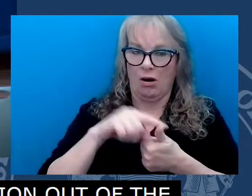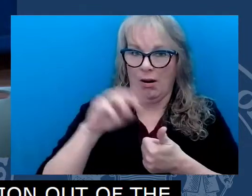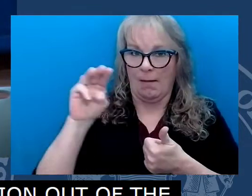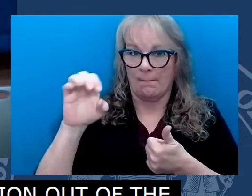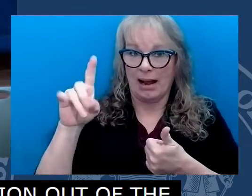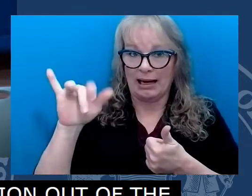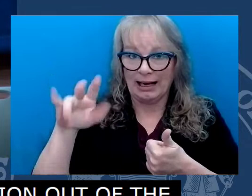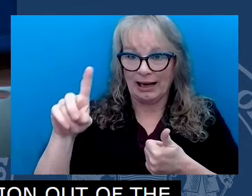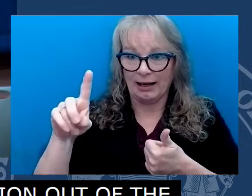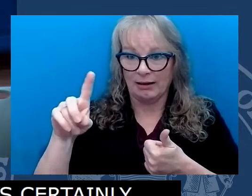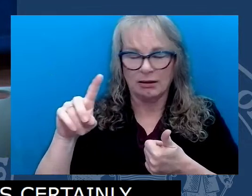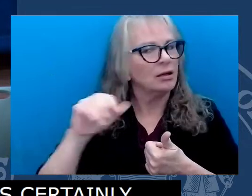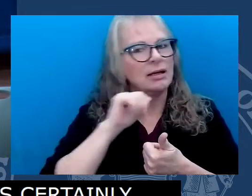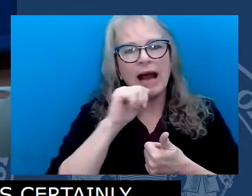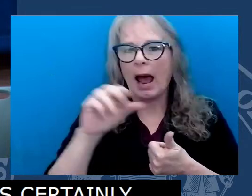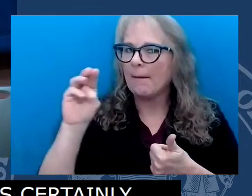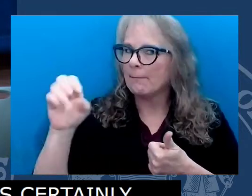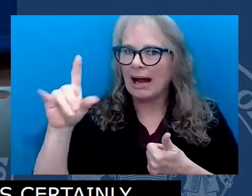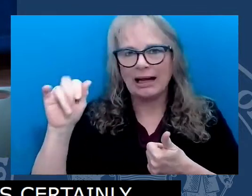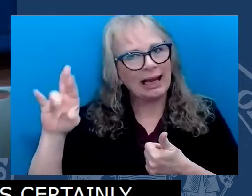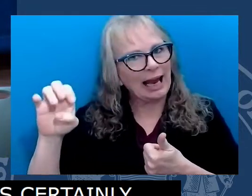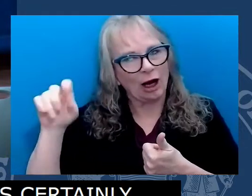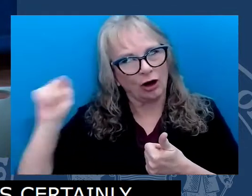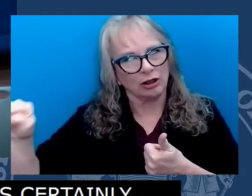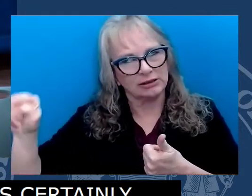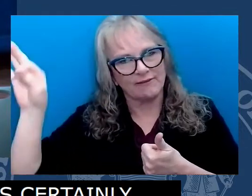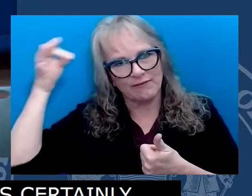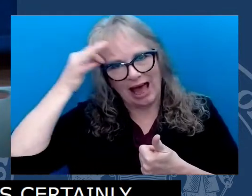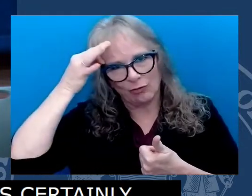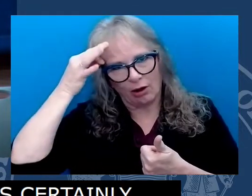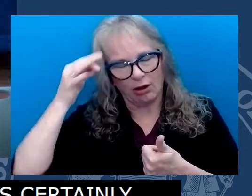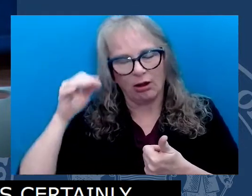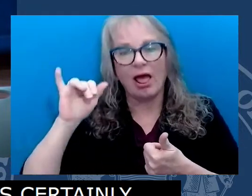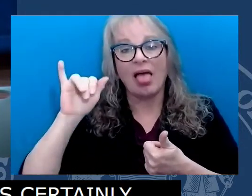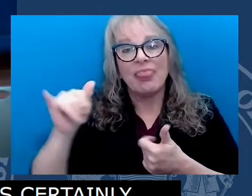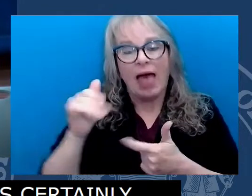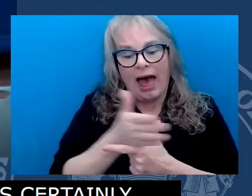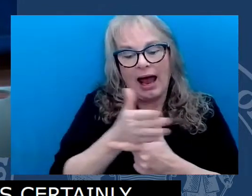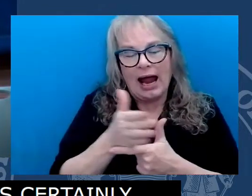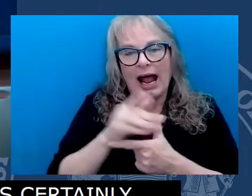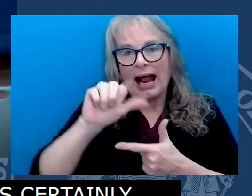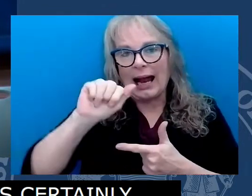It's not Medicare. Medicare is federal. It's the gap for